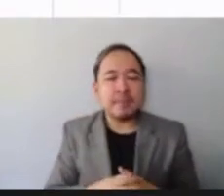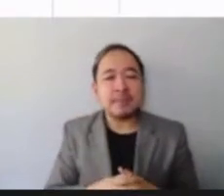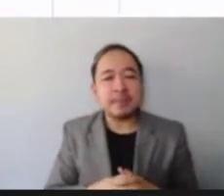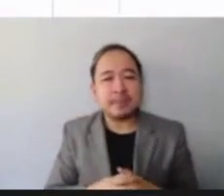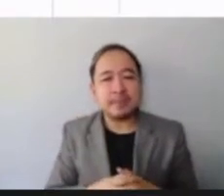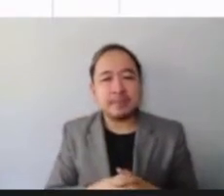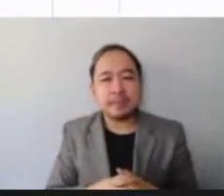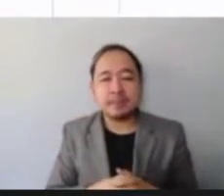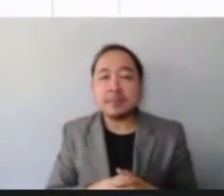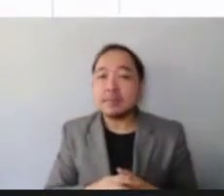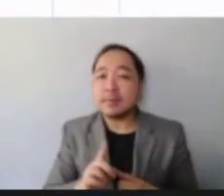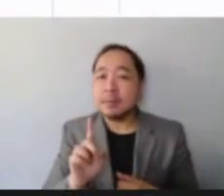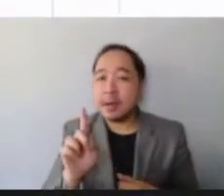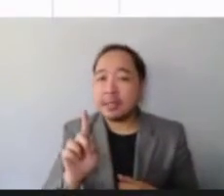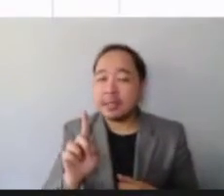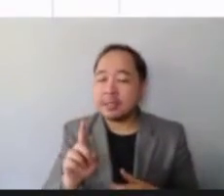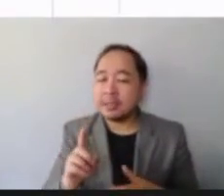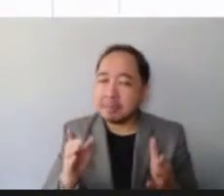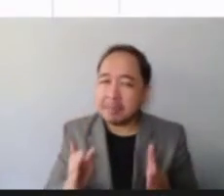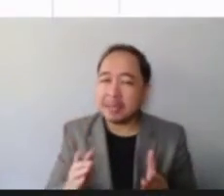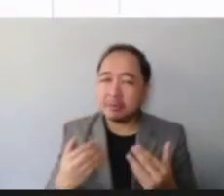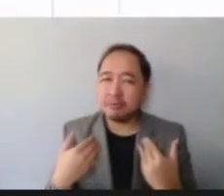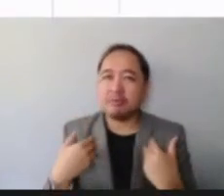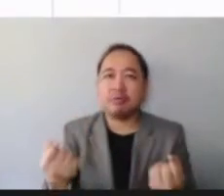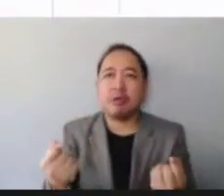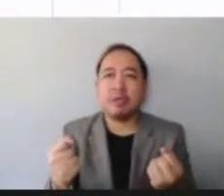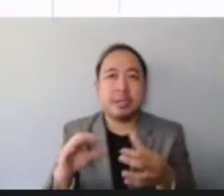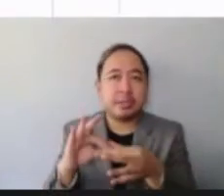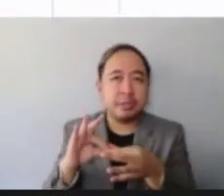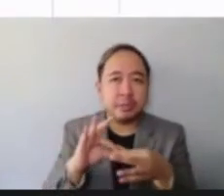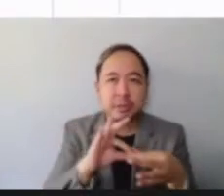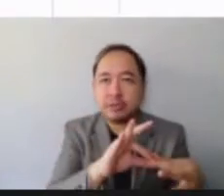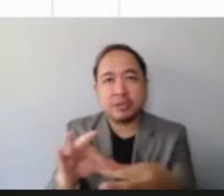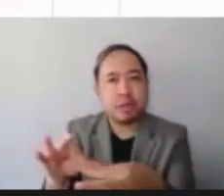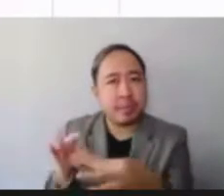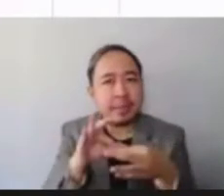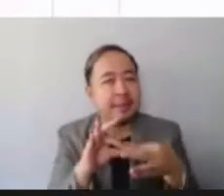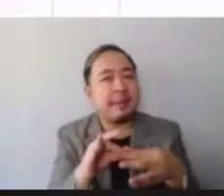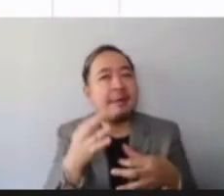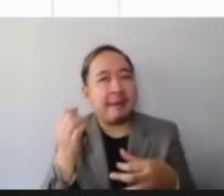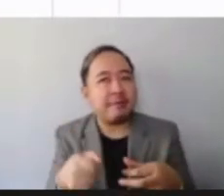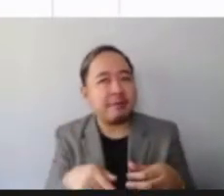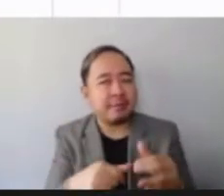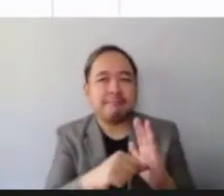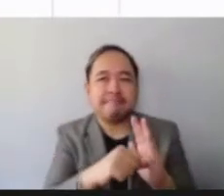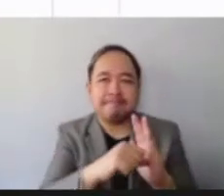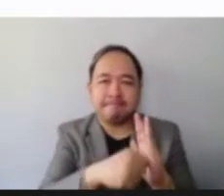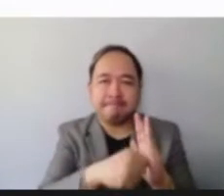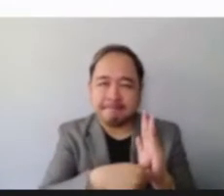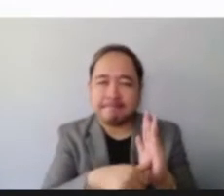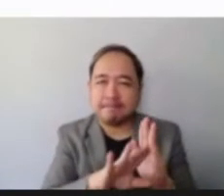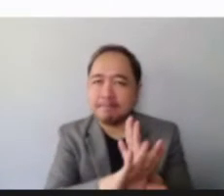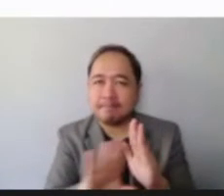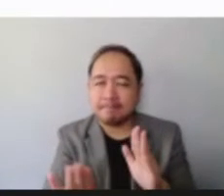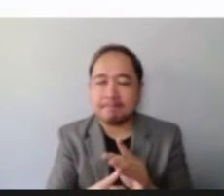like to emphasize that the need for stronger solidarity was strongly emphasized by all survey respondents